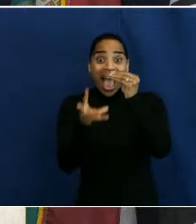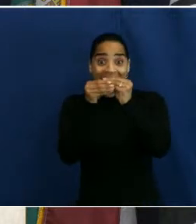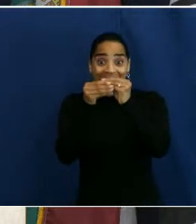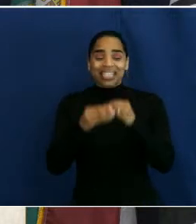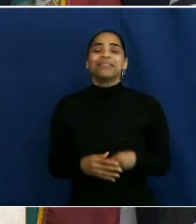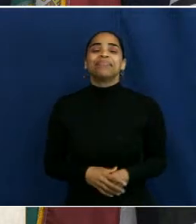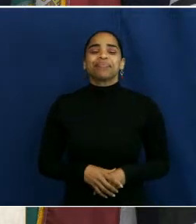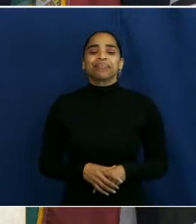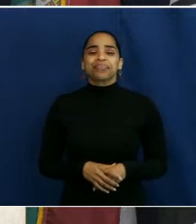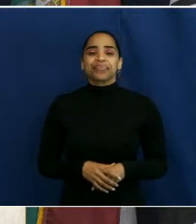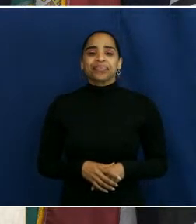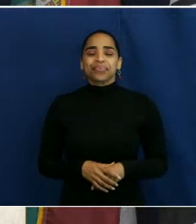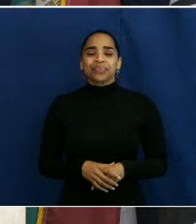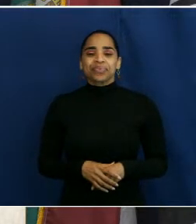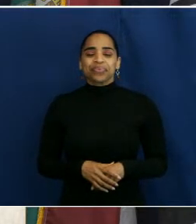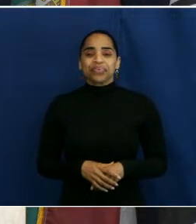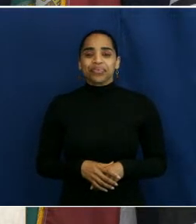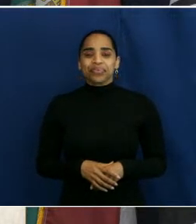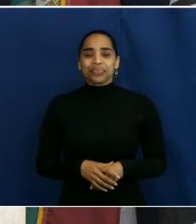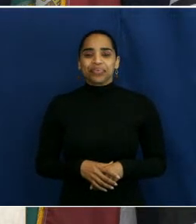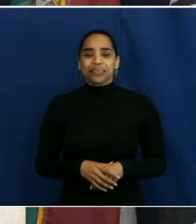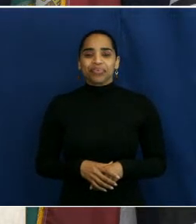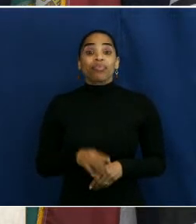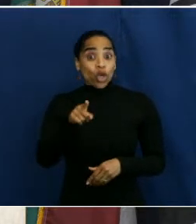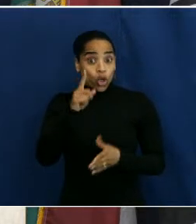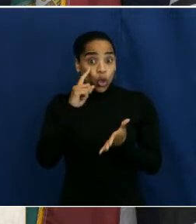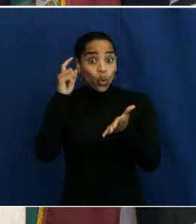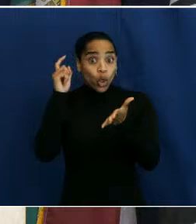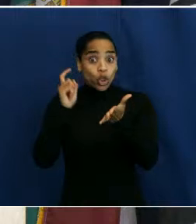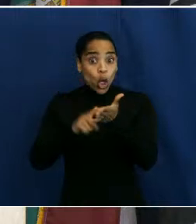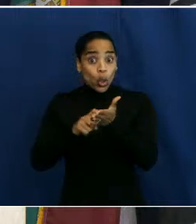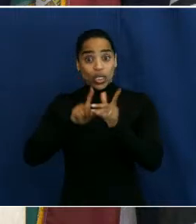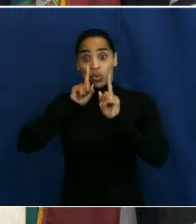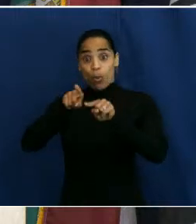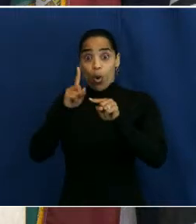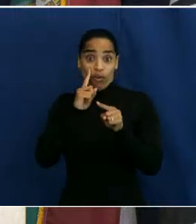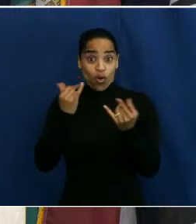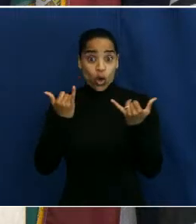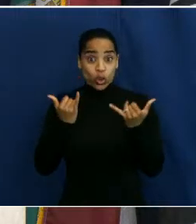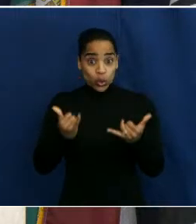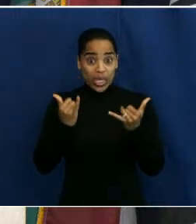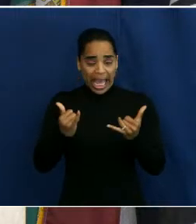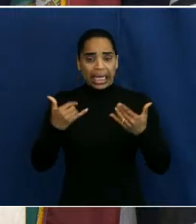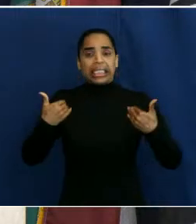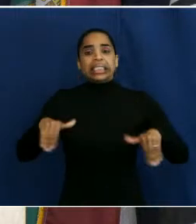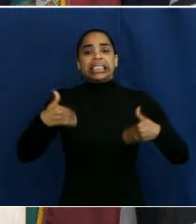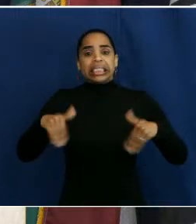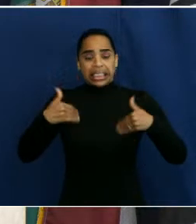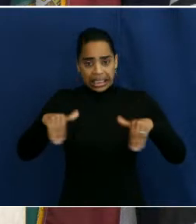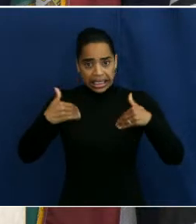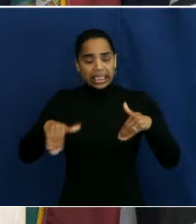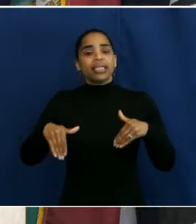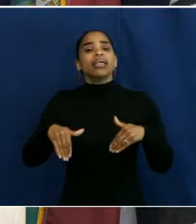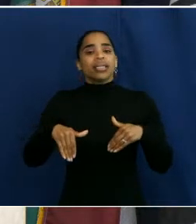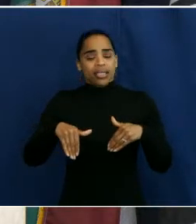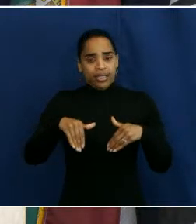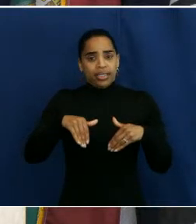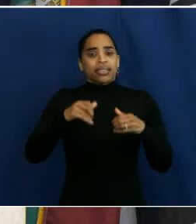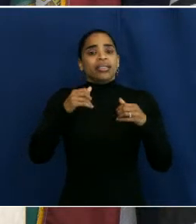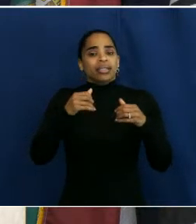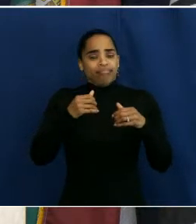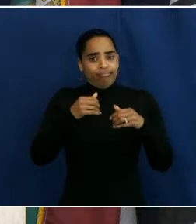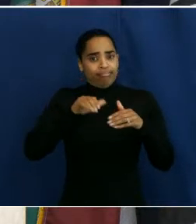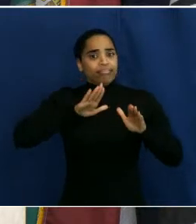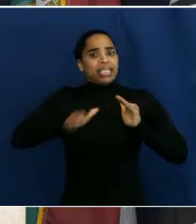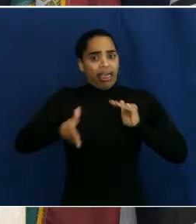we jump into our charts for today, you will note in the reports today a significantly higher number of deaths associated